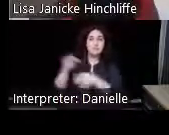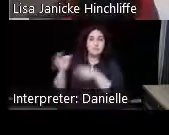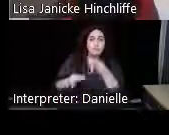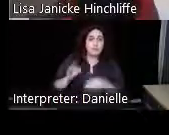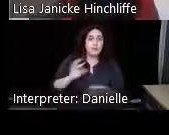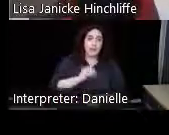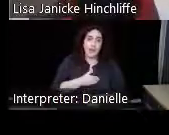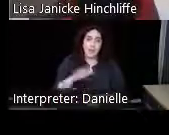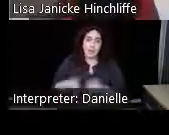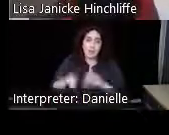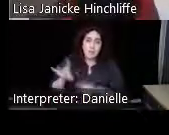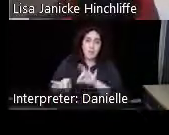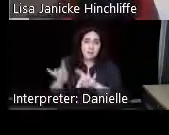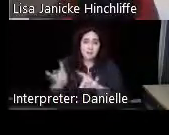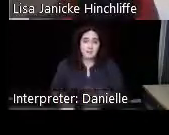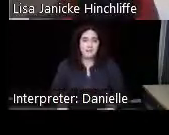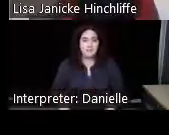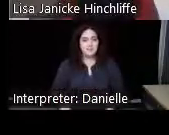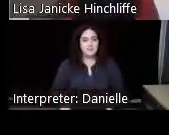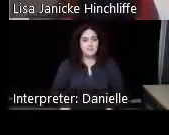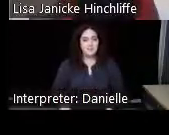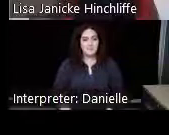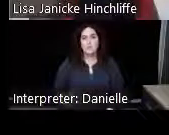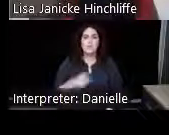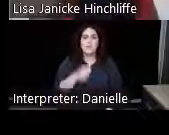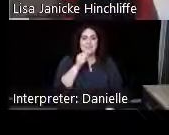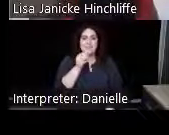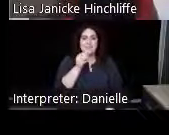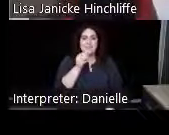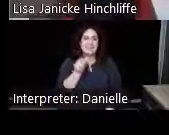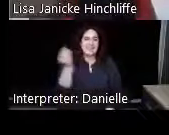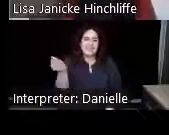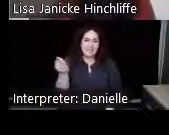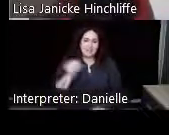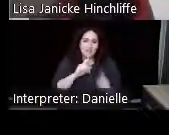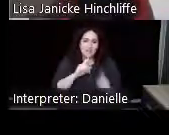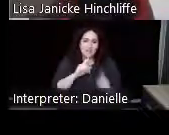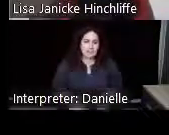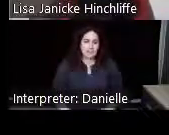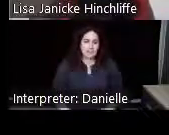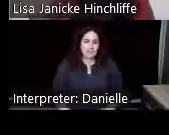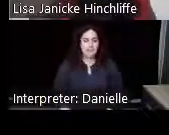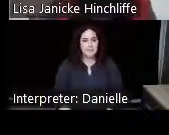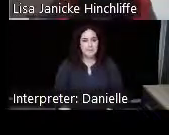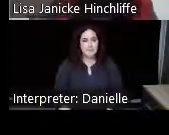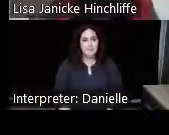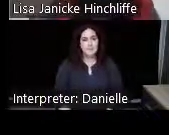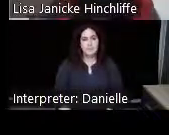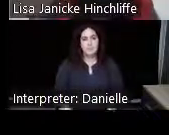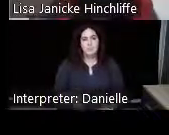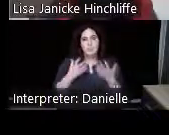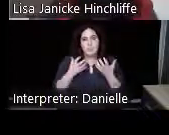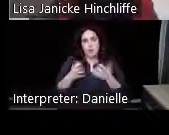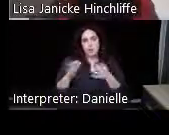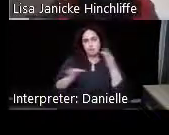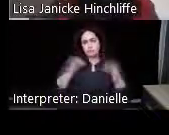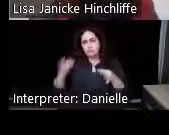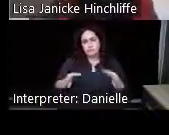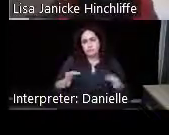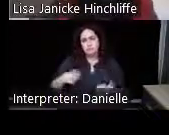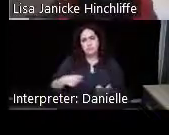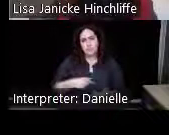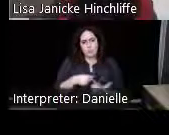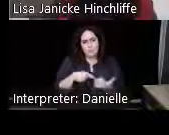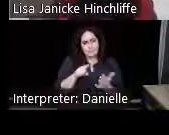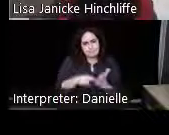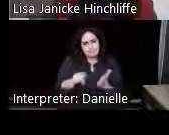findings. Our reports were not provided to them in text, but we did want them to know that we had done this, that we had studied them, and